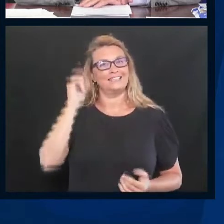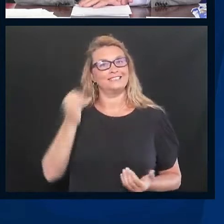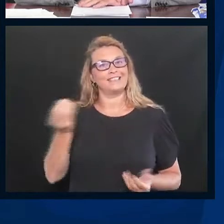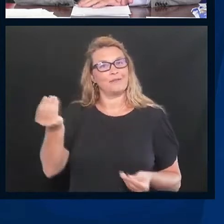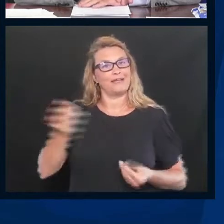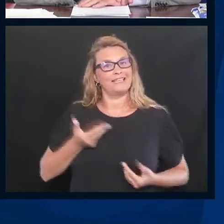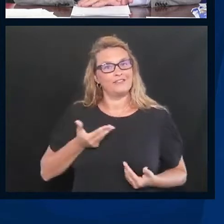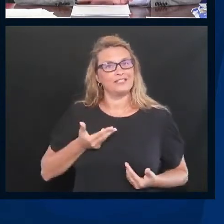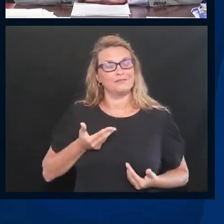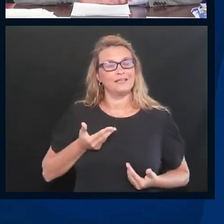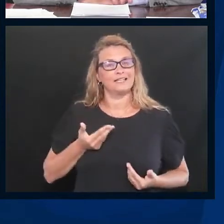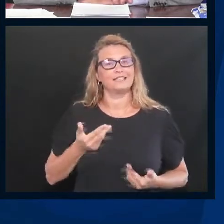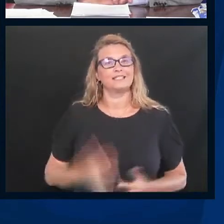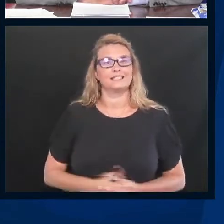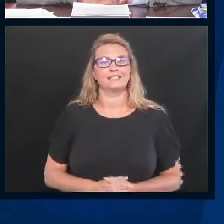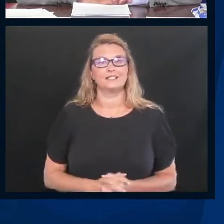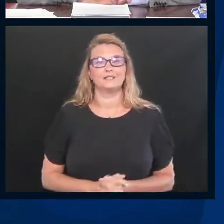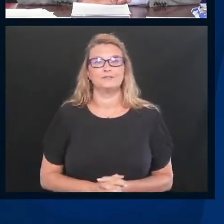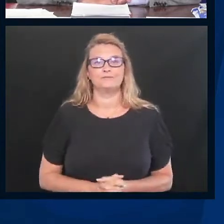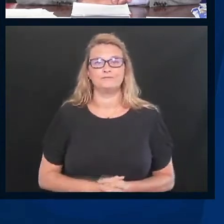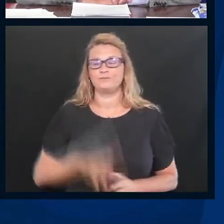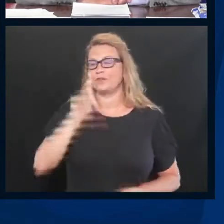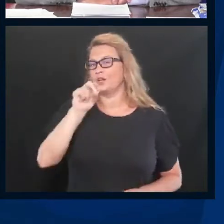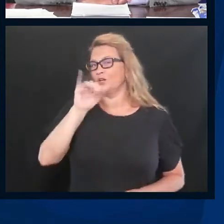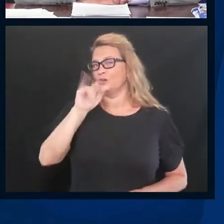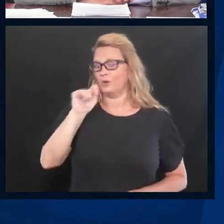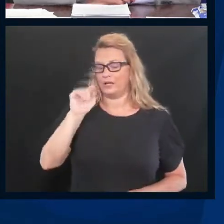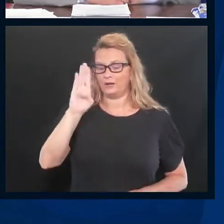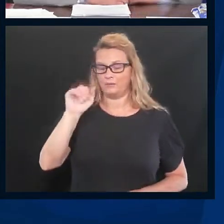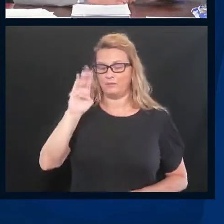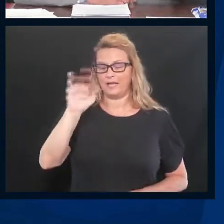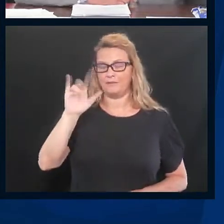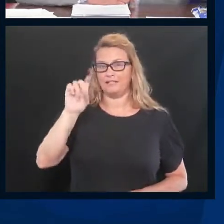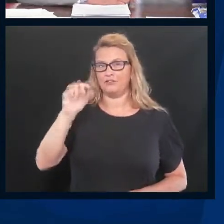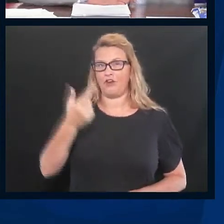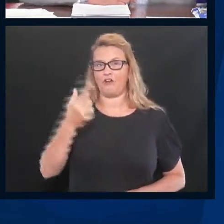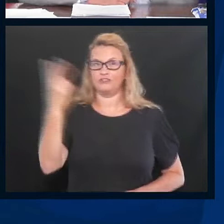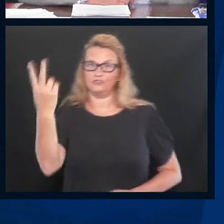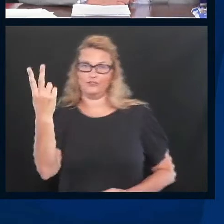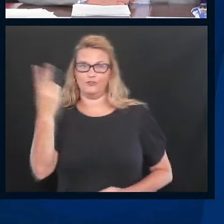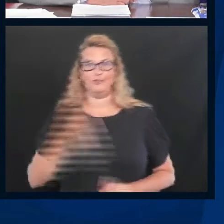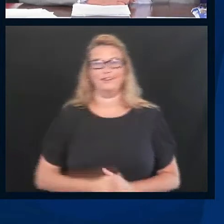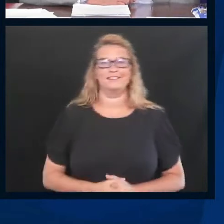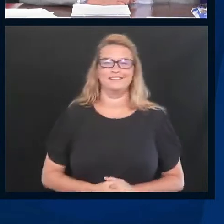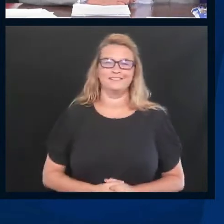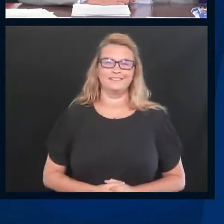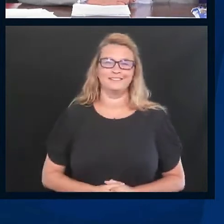we're going to, this will be, do it for baby dog round 2. And so you got to handle this, okay,